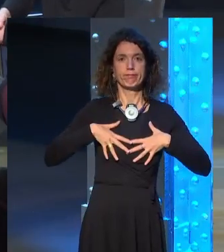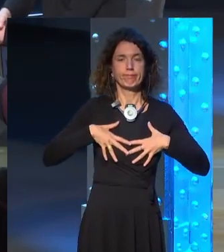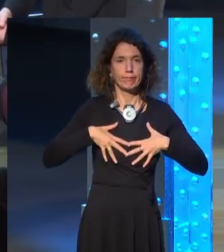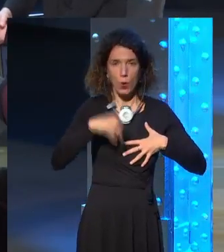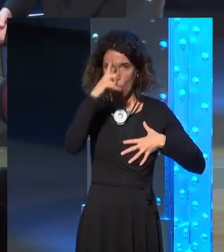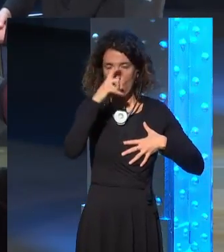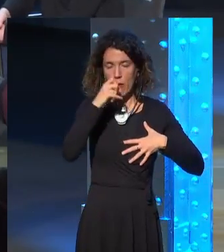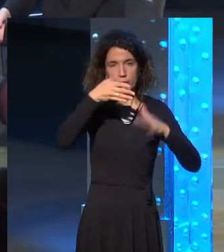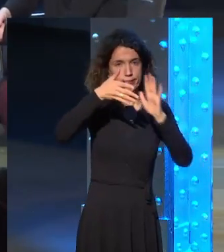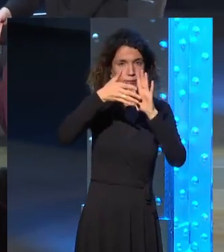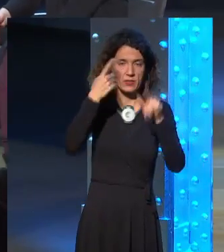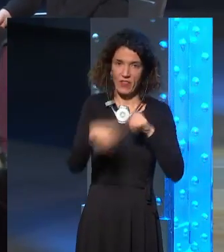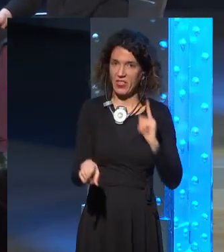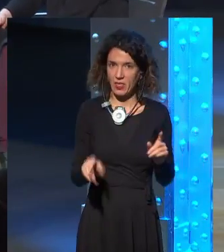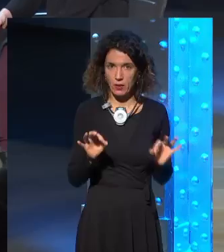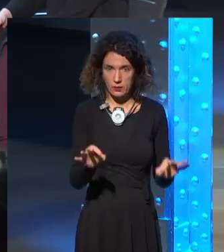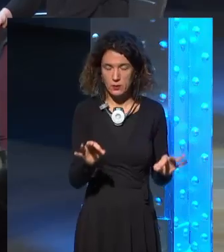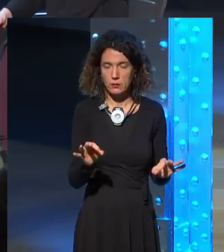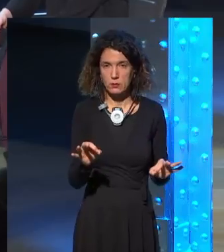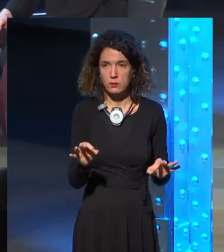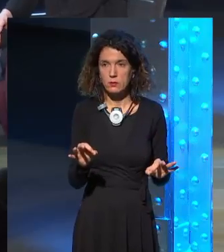that you will look back on in a way.